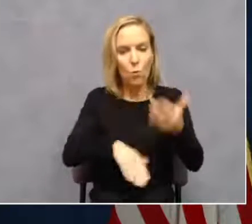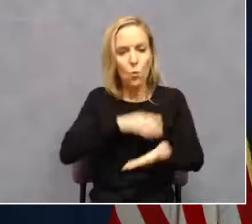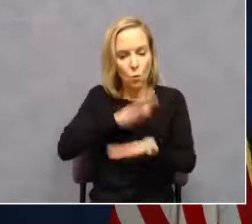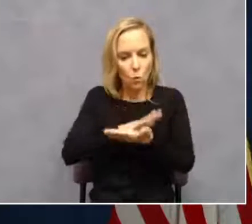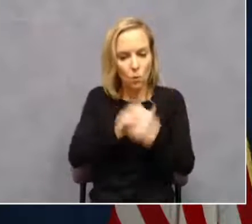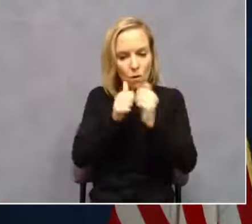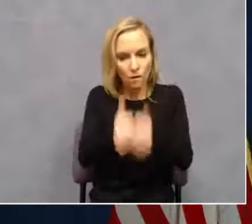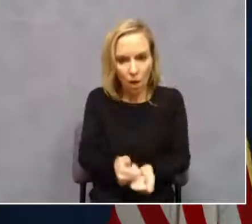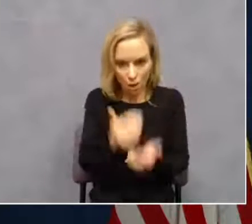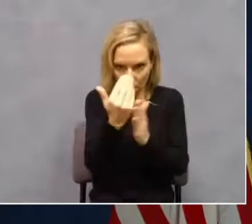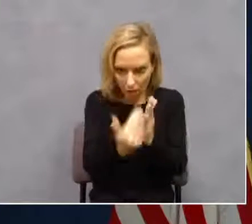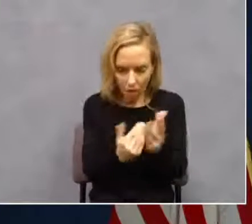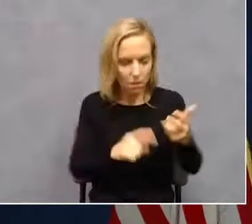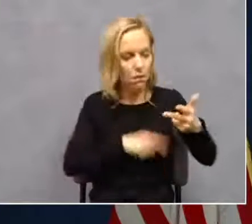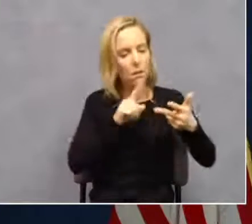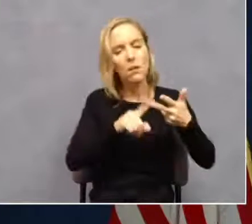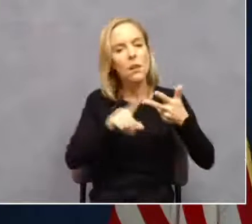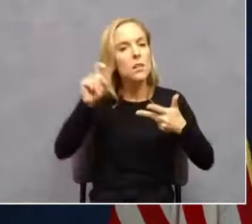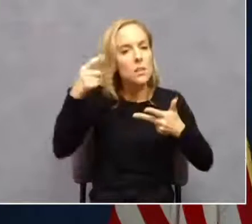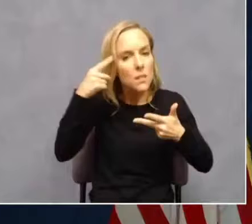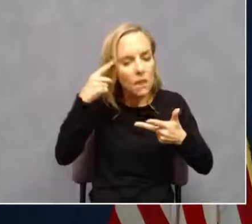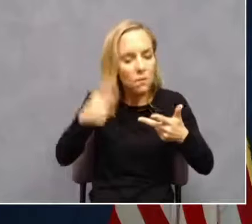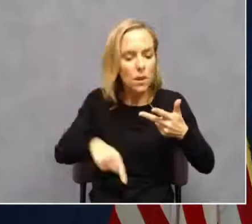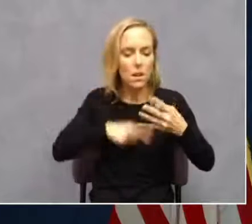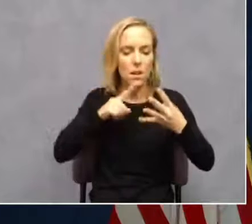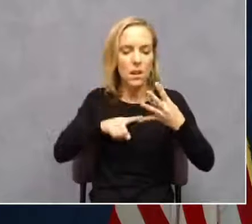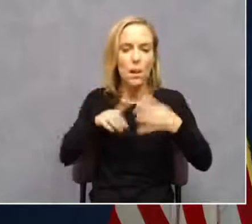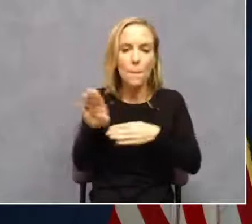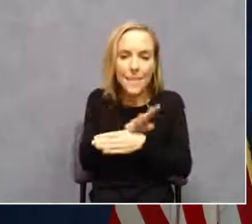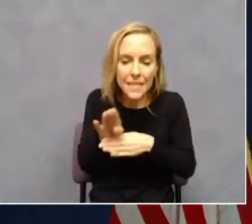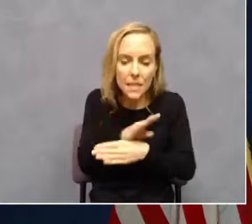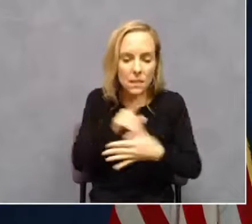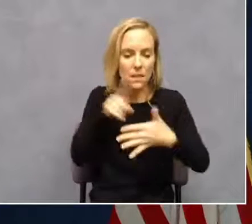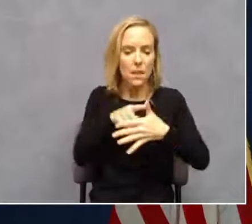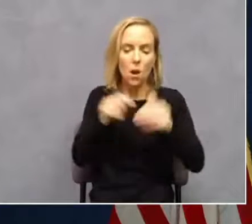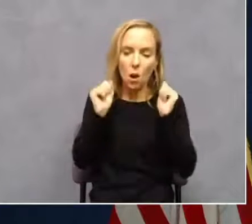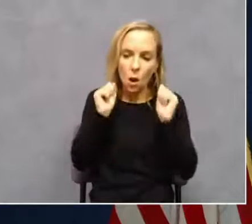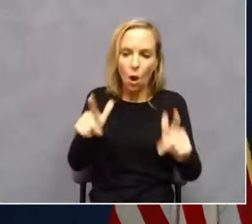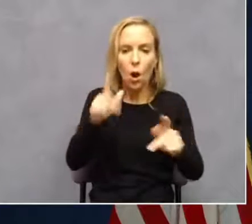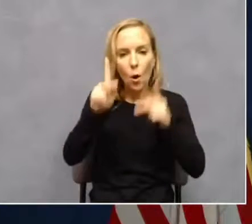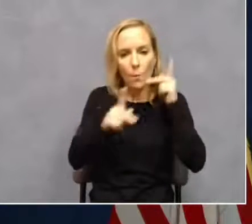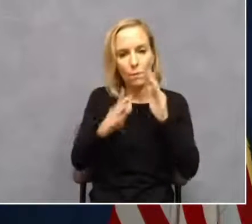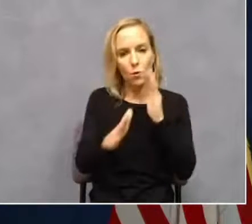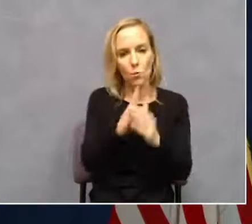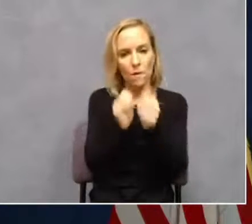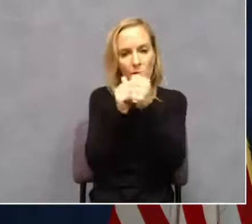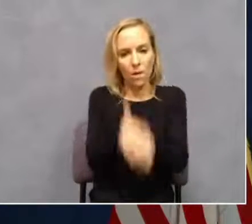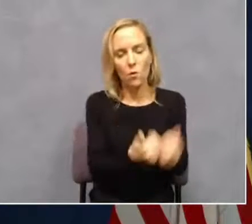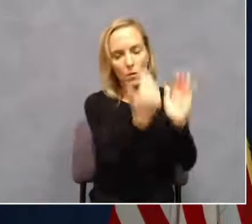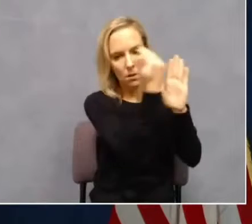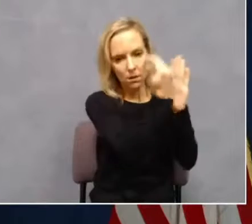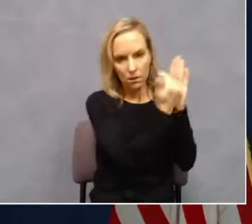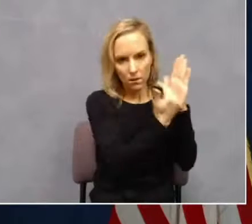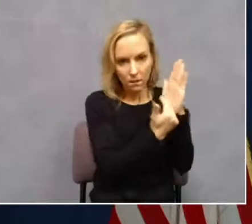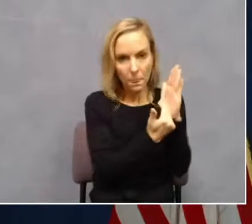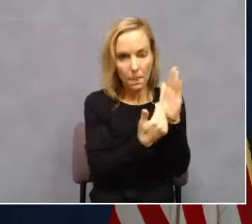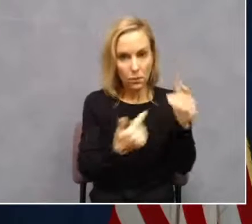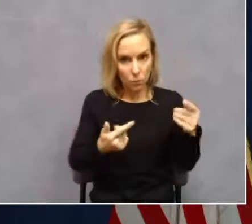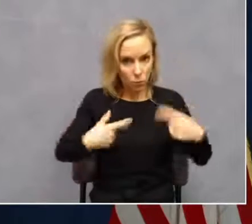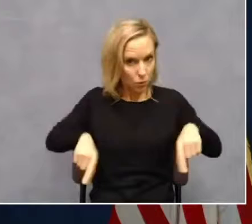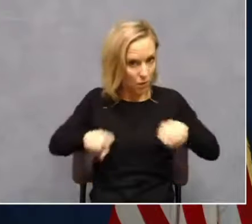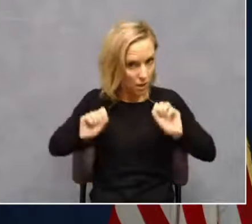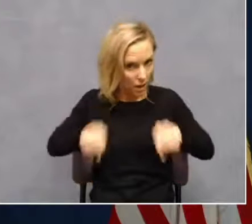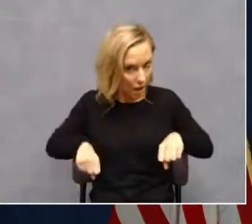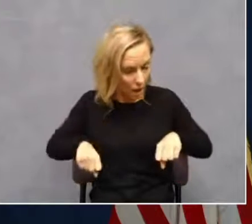our government, businesses, entire community following guidelines. If we can do that, if we can